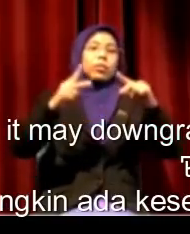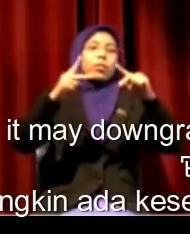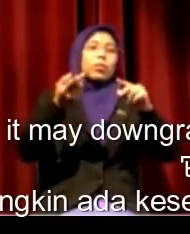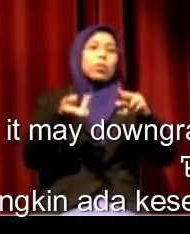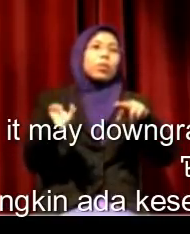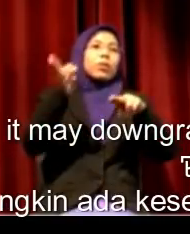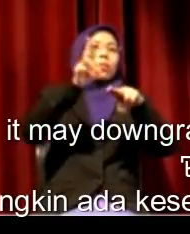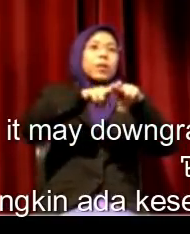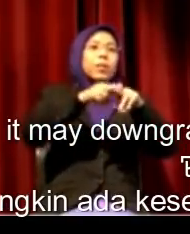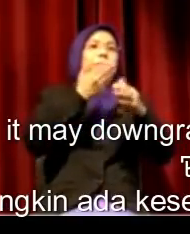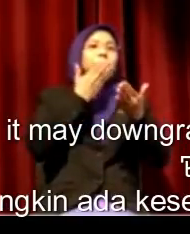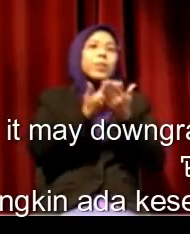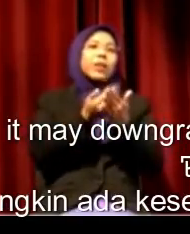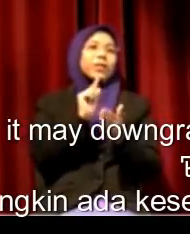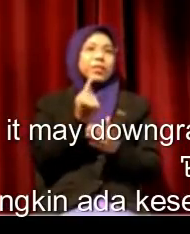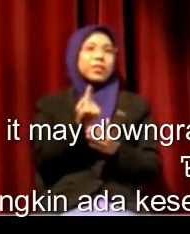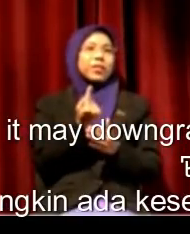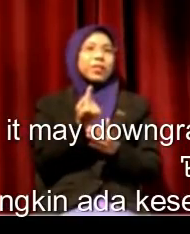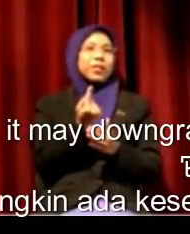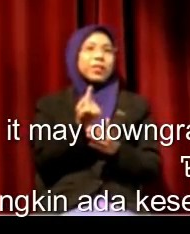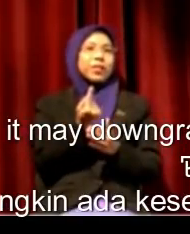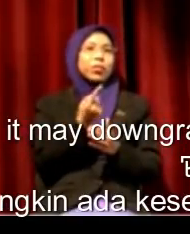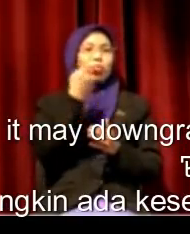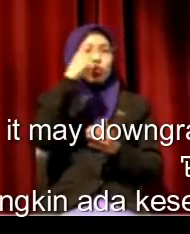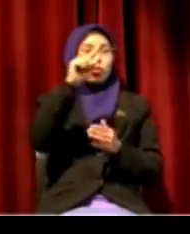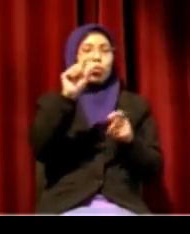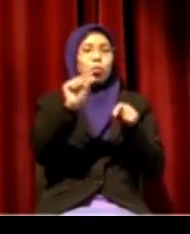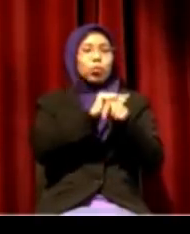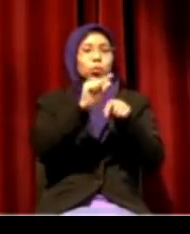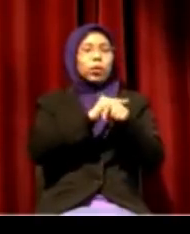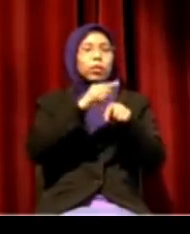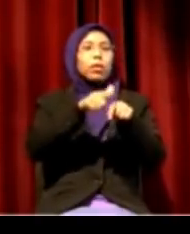definitely it is needed for the long term. Yeah. Thank you.